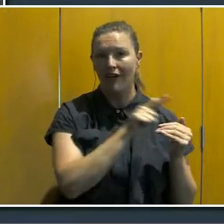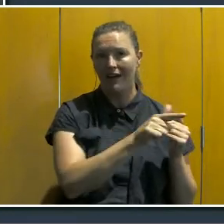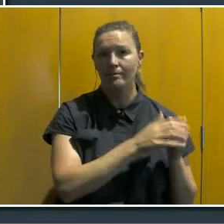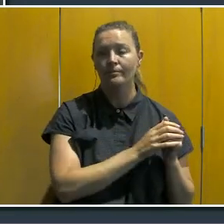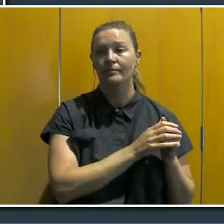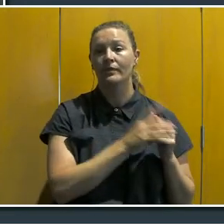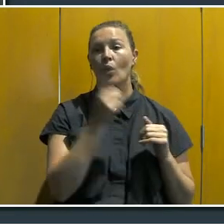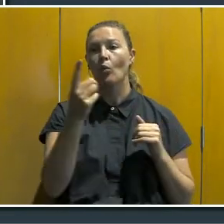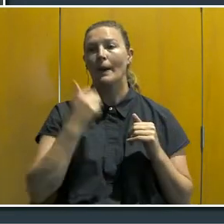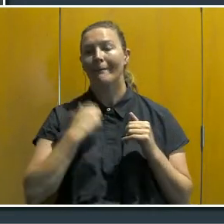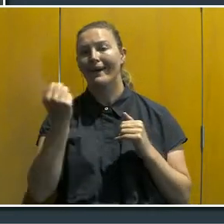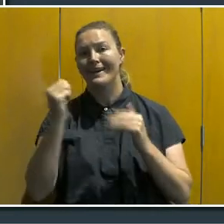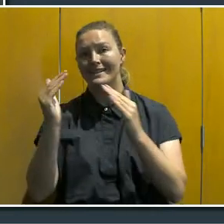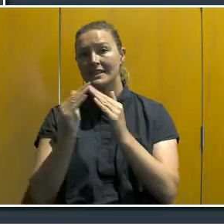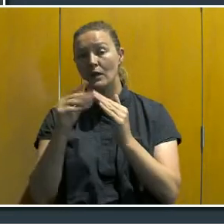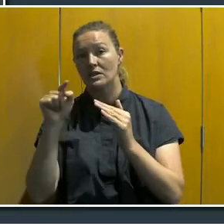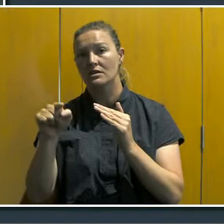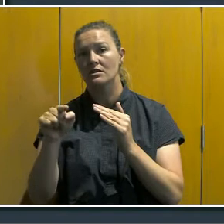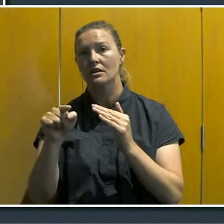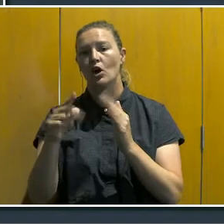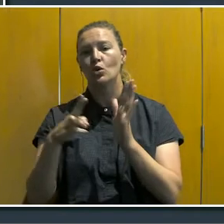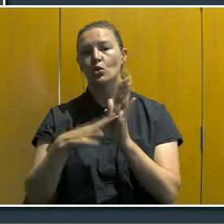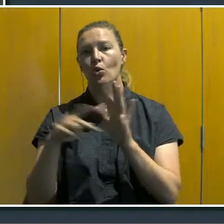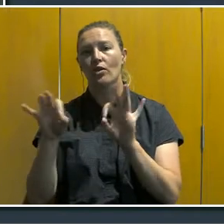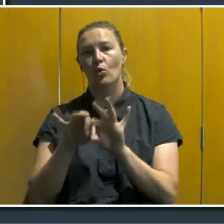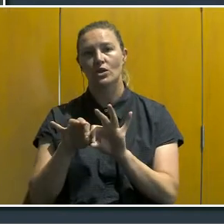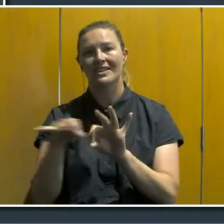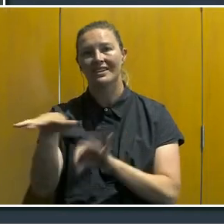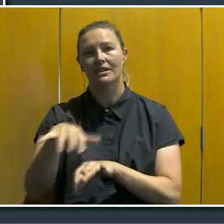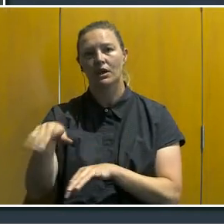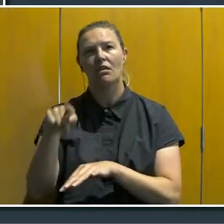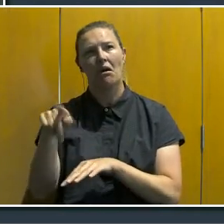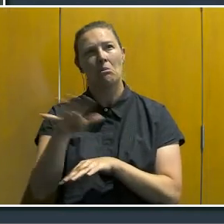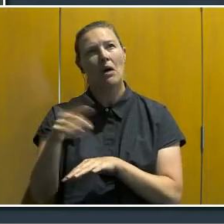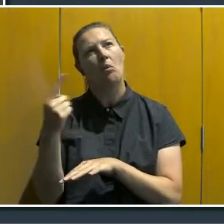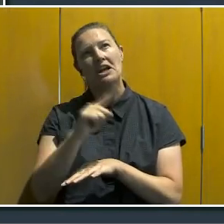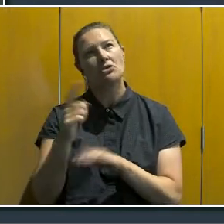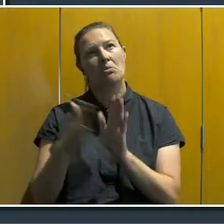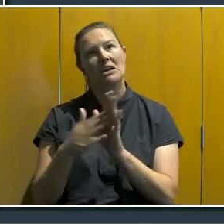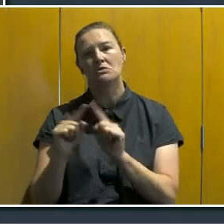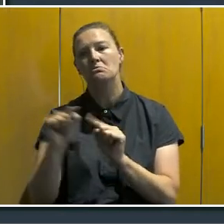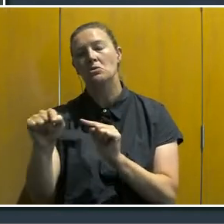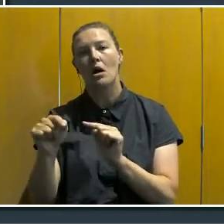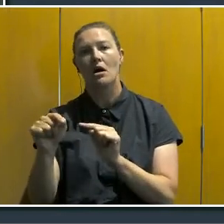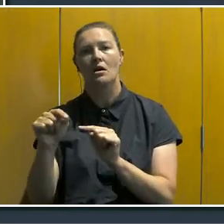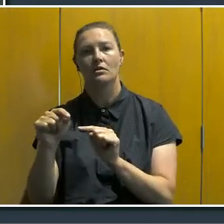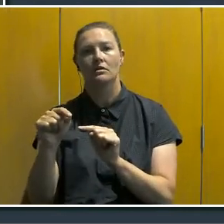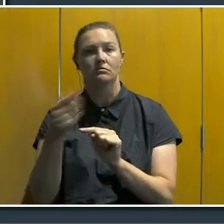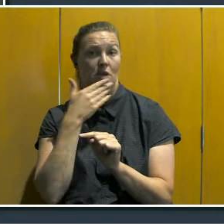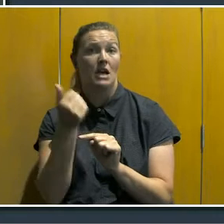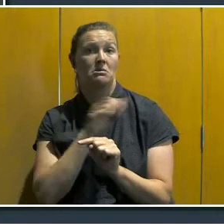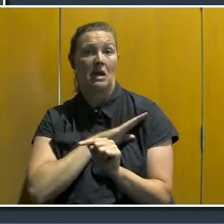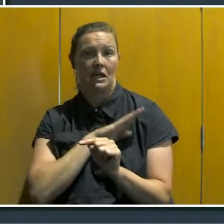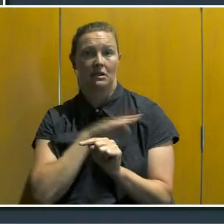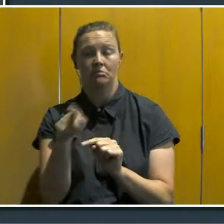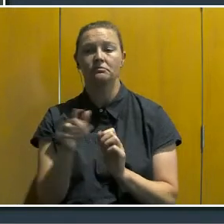One of my Hastings properties is in Northwood, and they are about 100 metres from quite a tidy